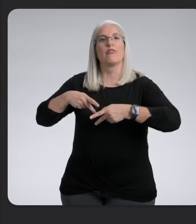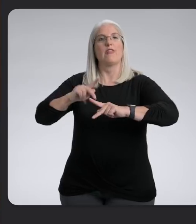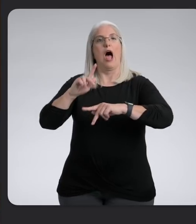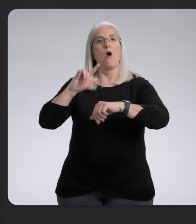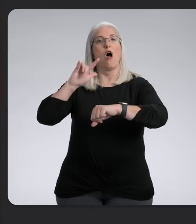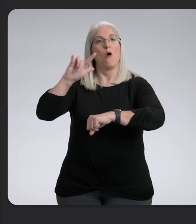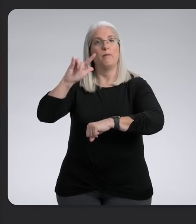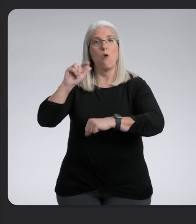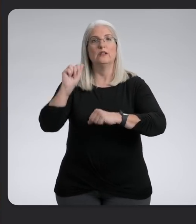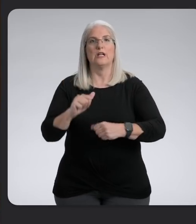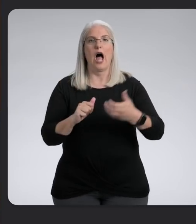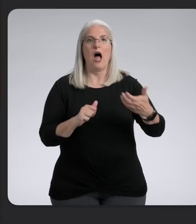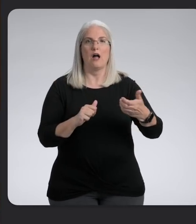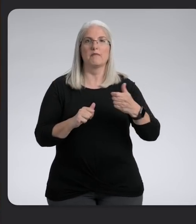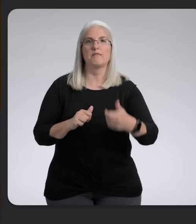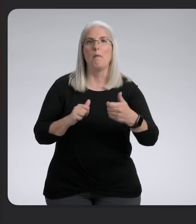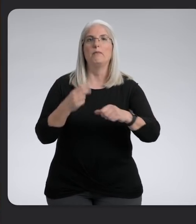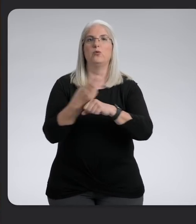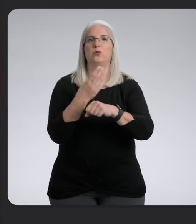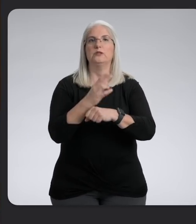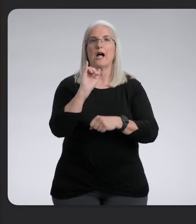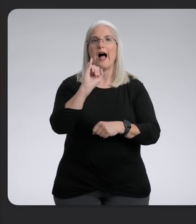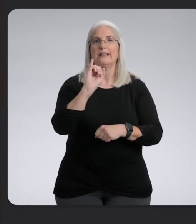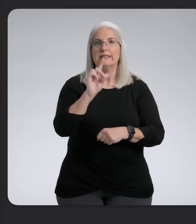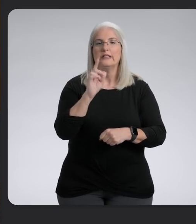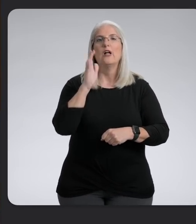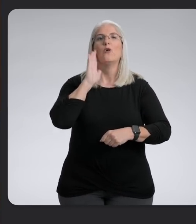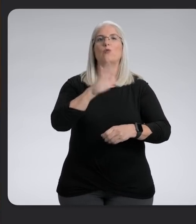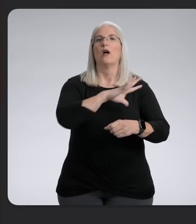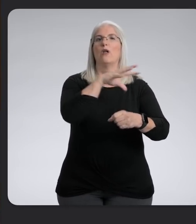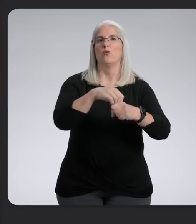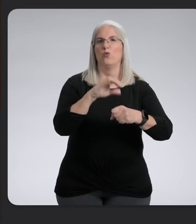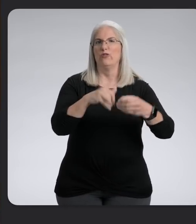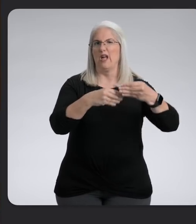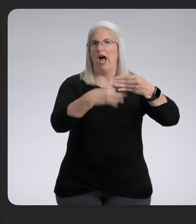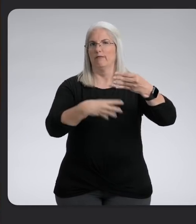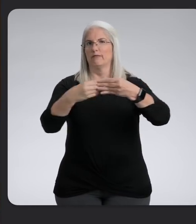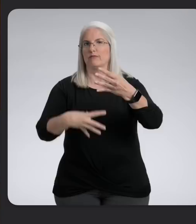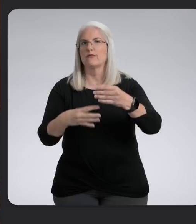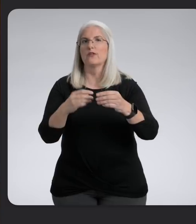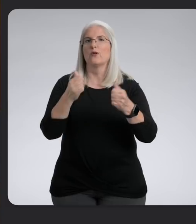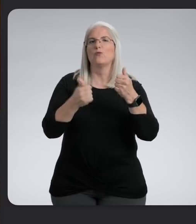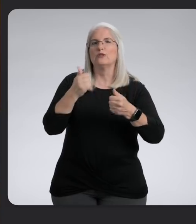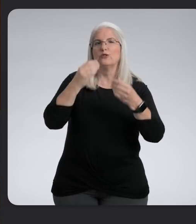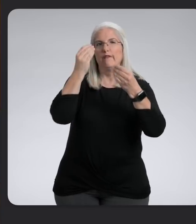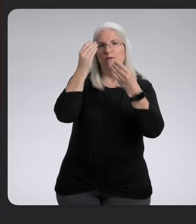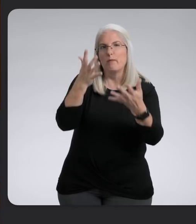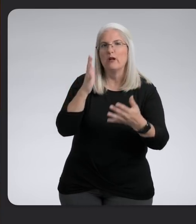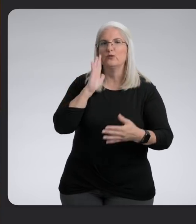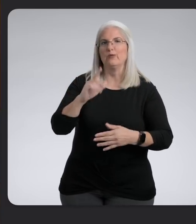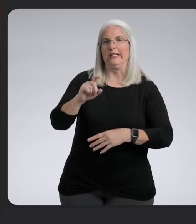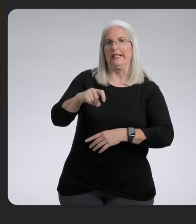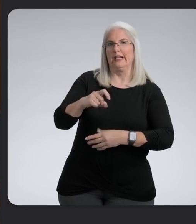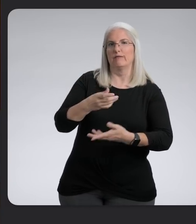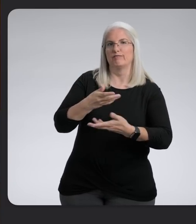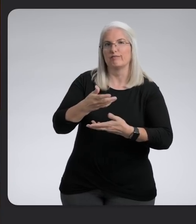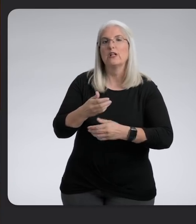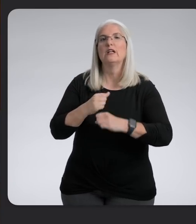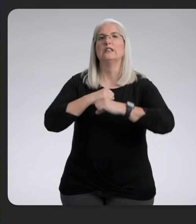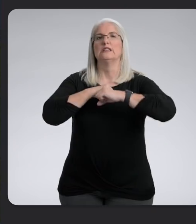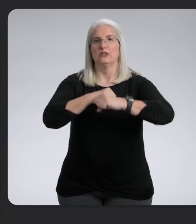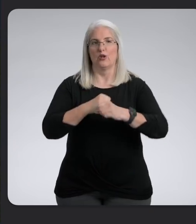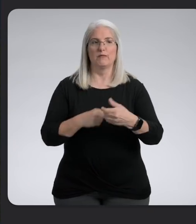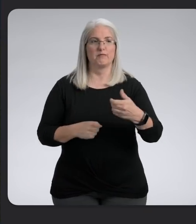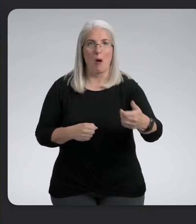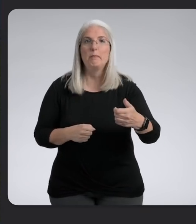ID. When you present your ID, you'll know what specific information is requested and securely presented. With just a